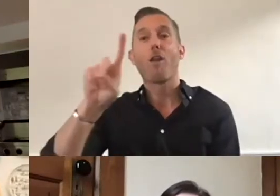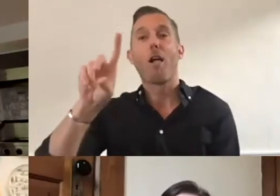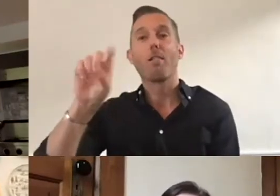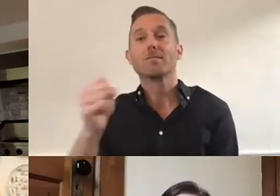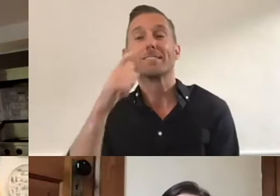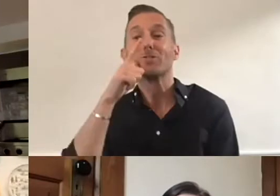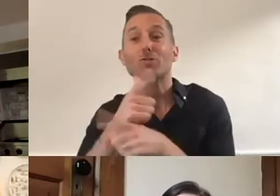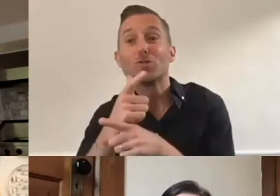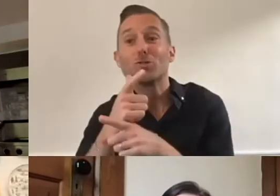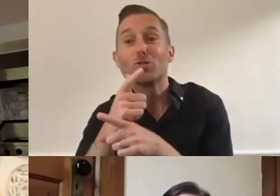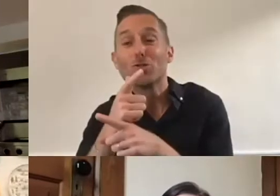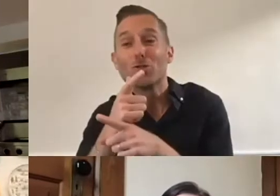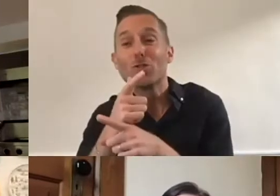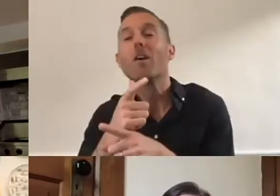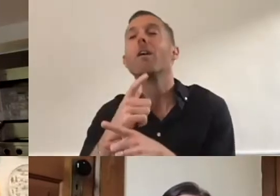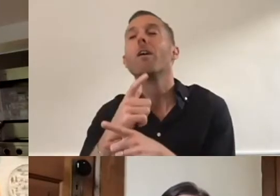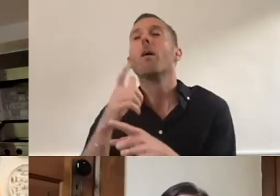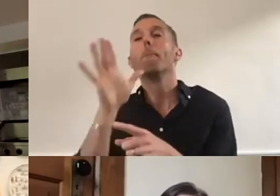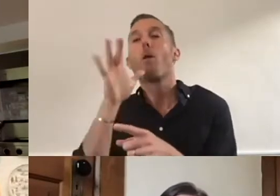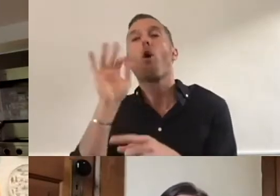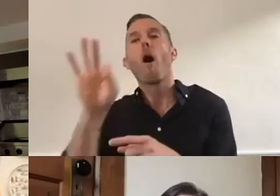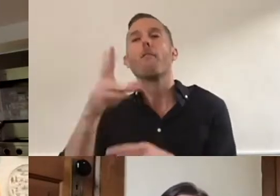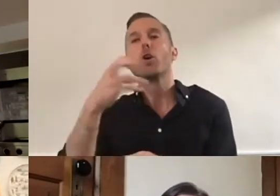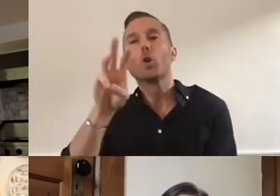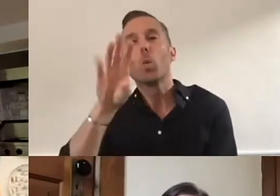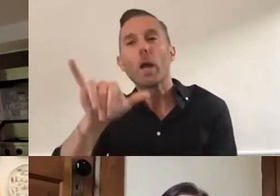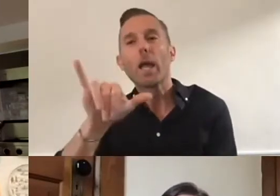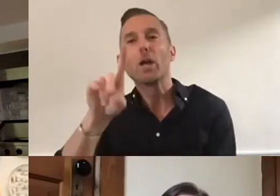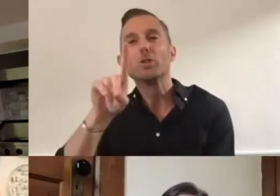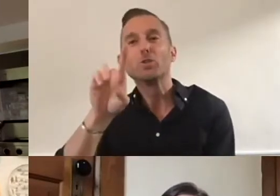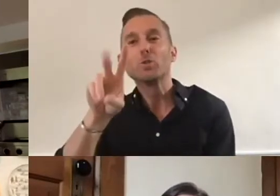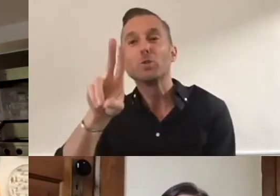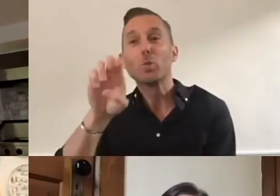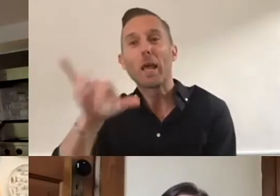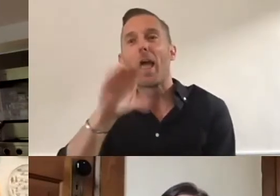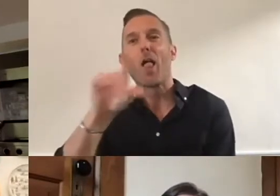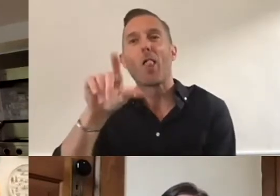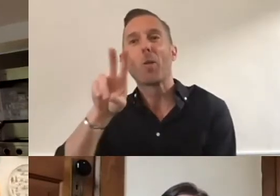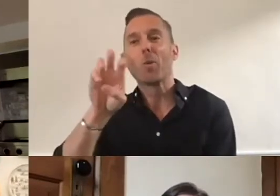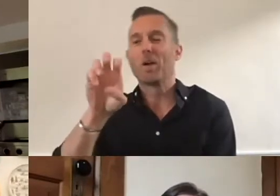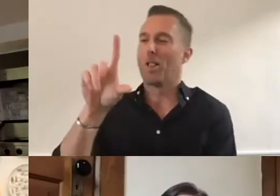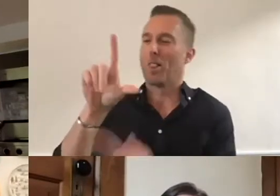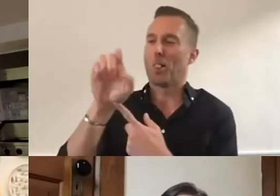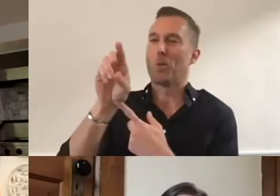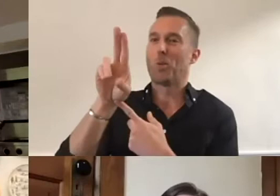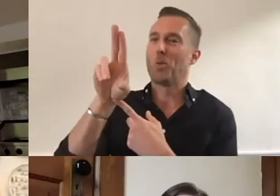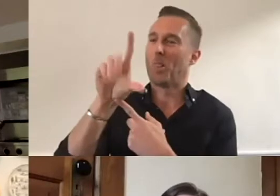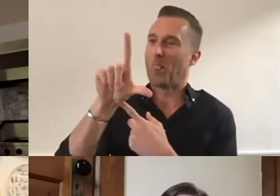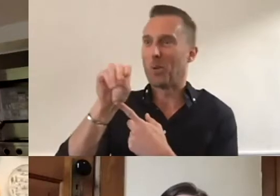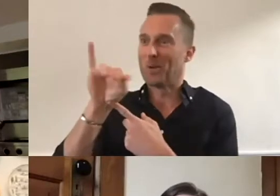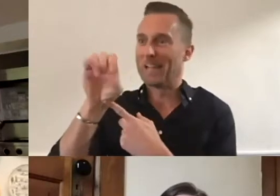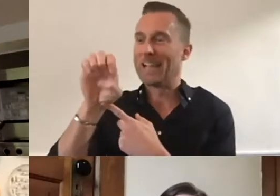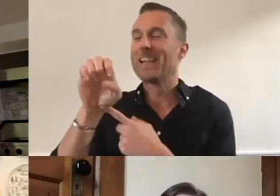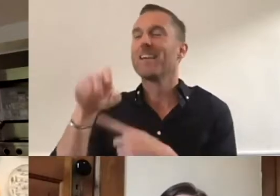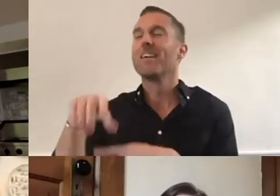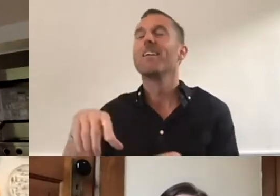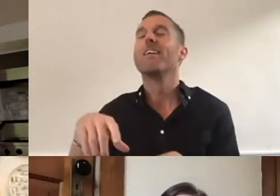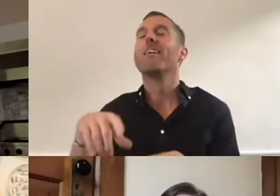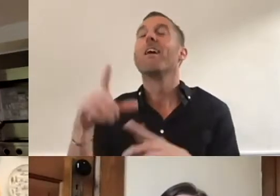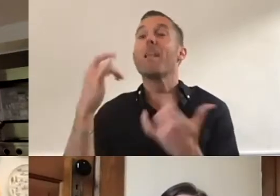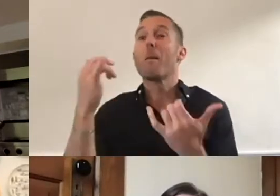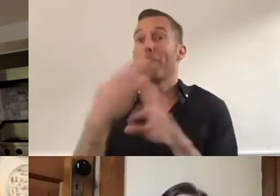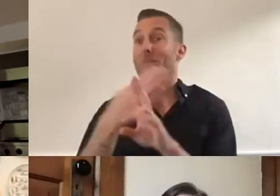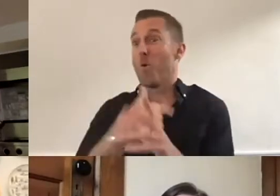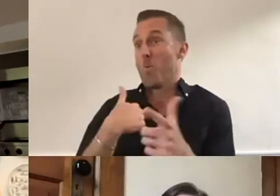I want to hear what went into this, but first, let's watch a clip from Ducktales, which can be seen on the Disney Channel